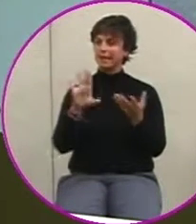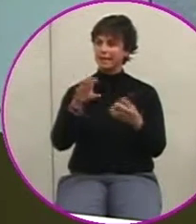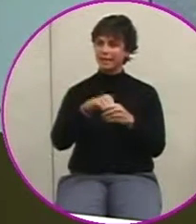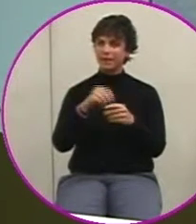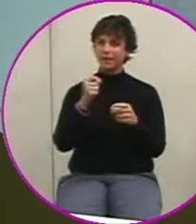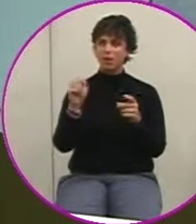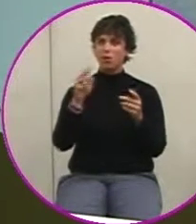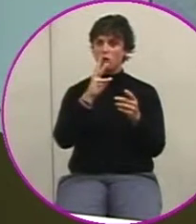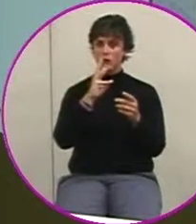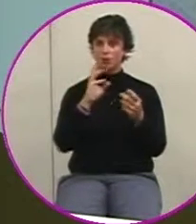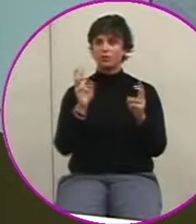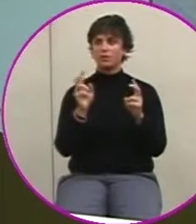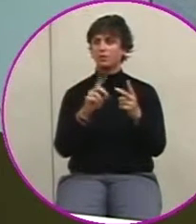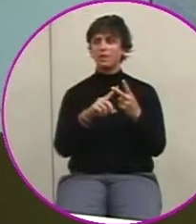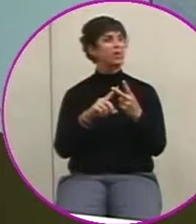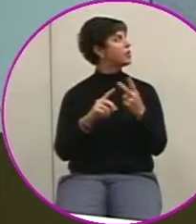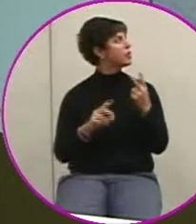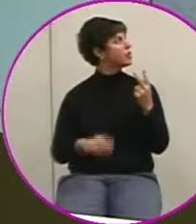water.